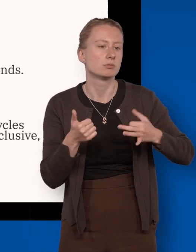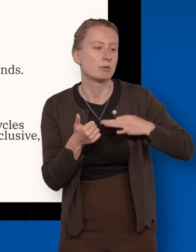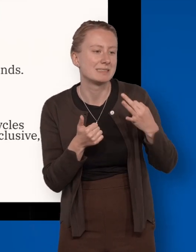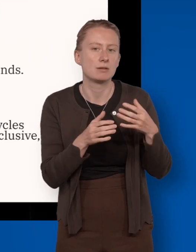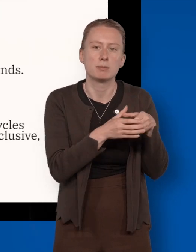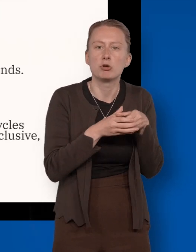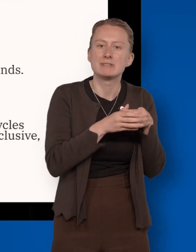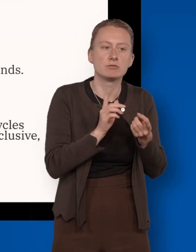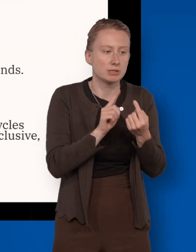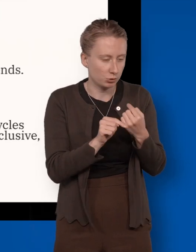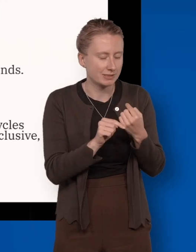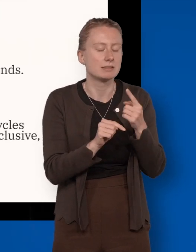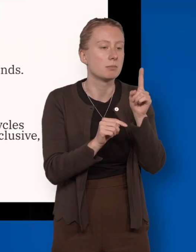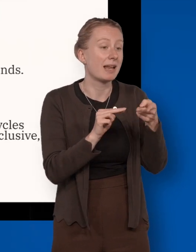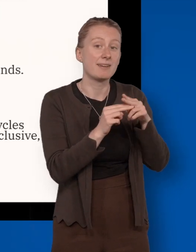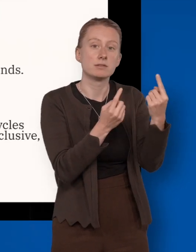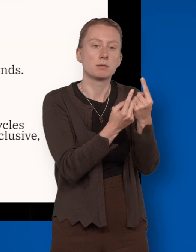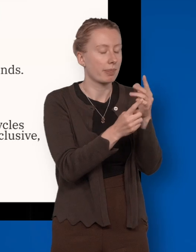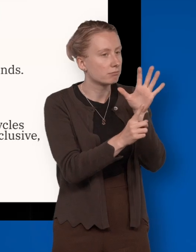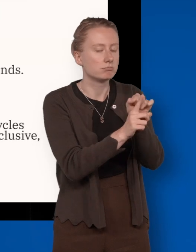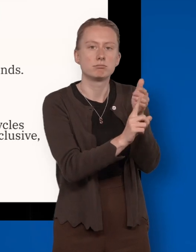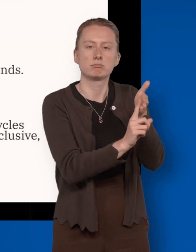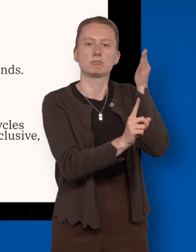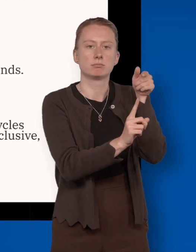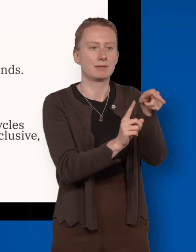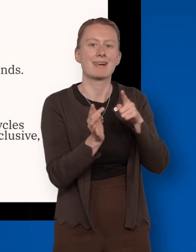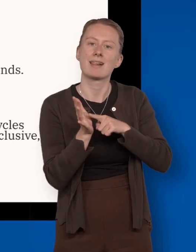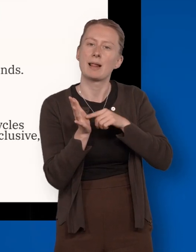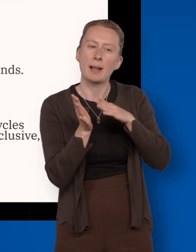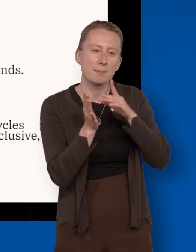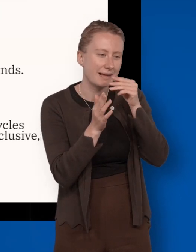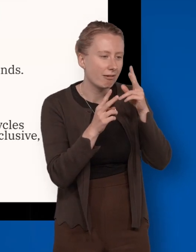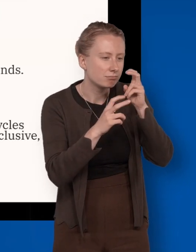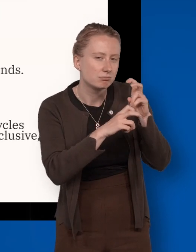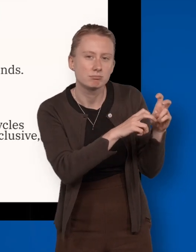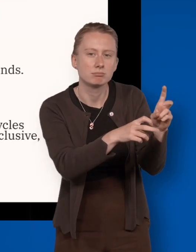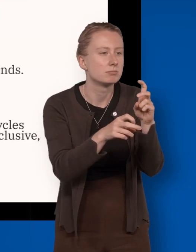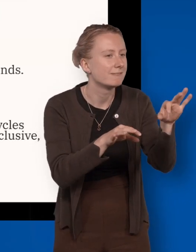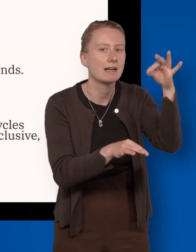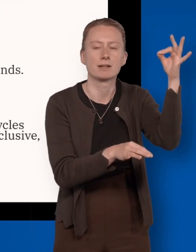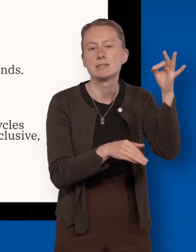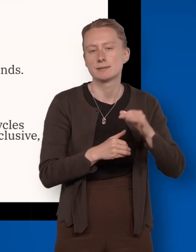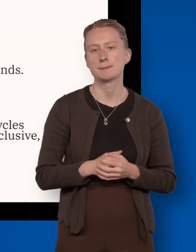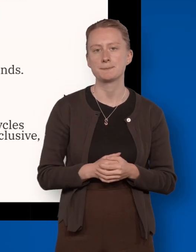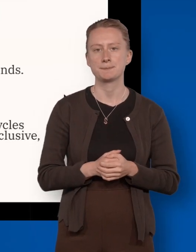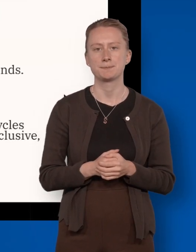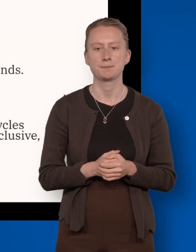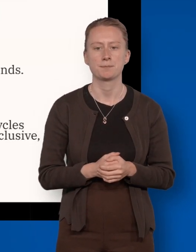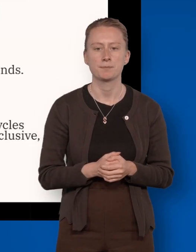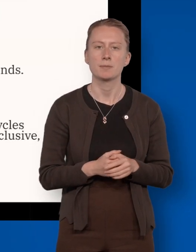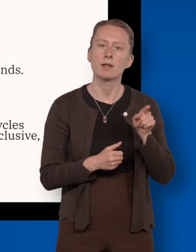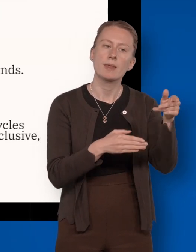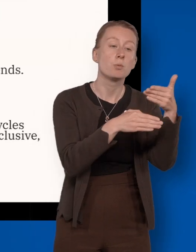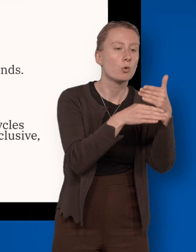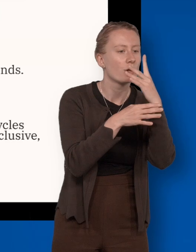out, then we can use LLMs to sort of sift through them basically. And this can, of course, be combined with demographic